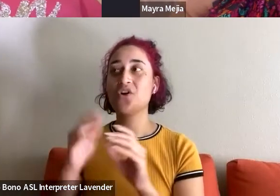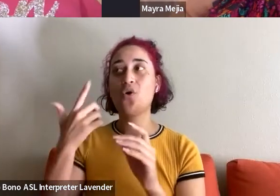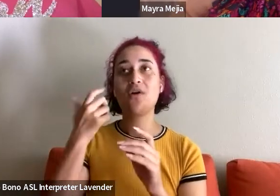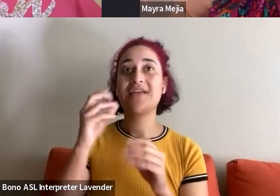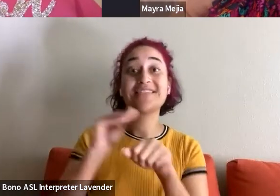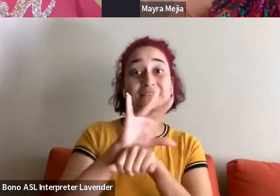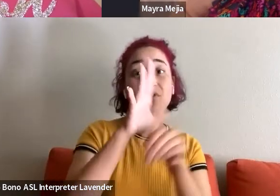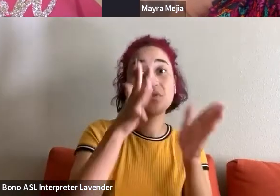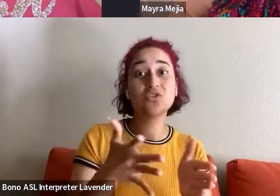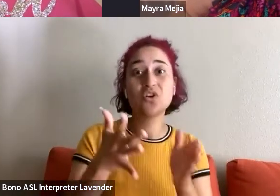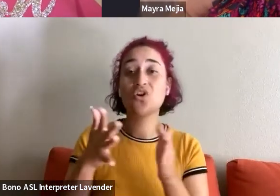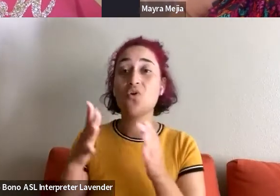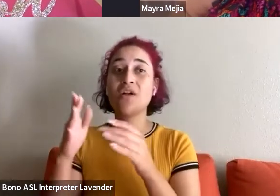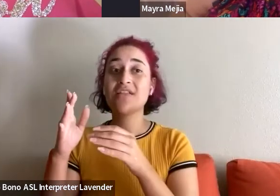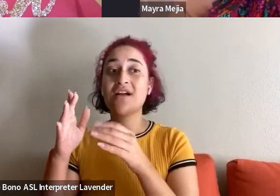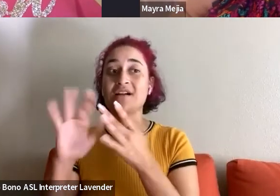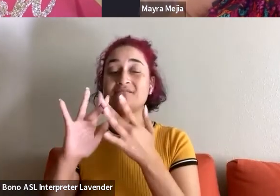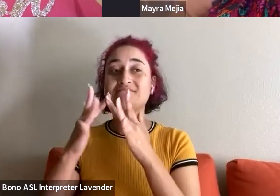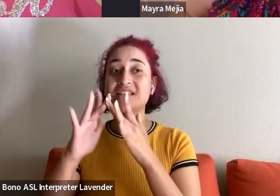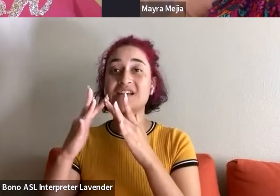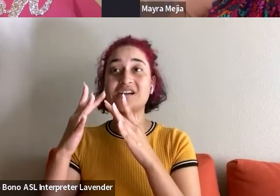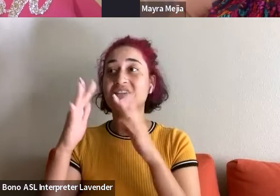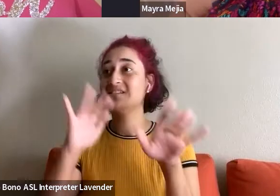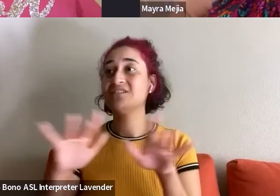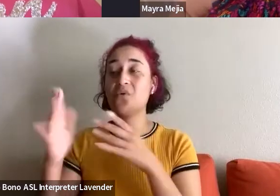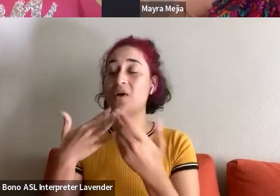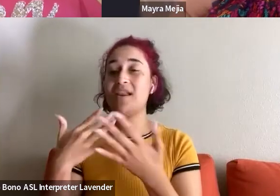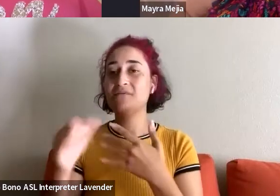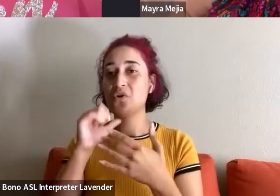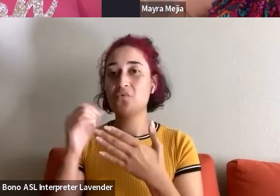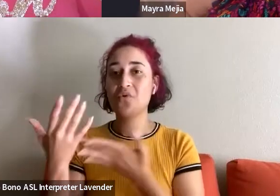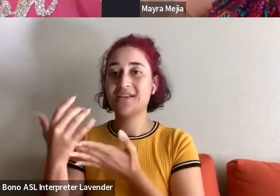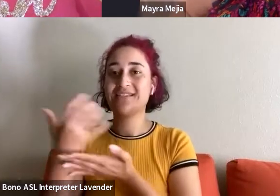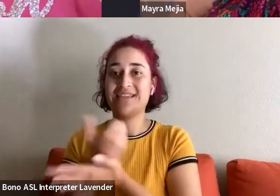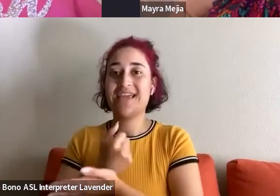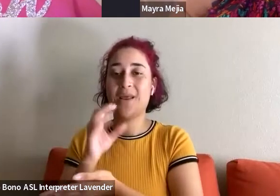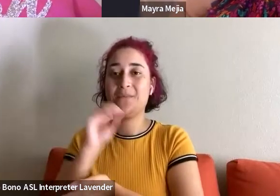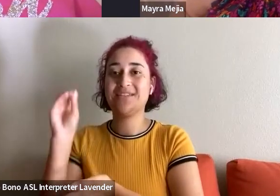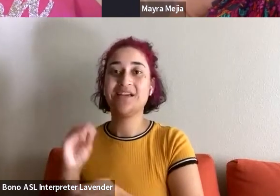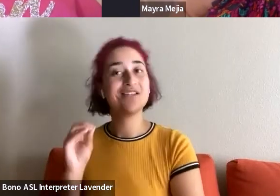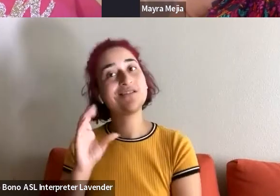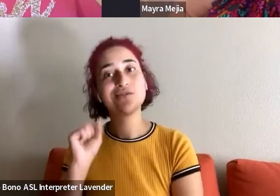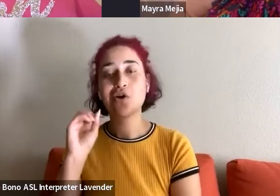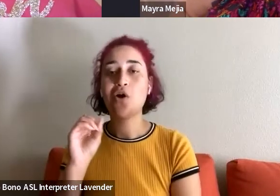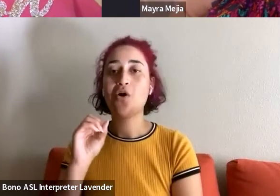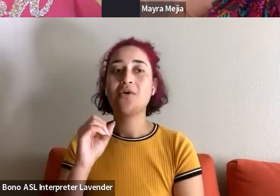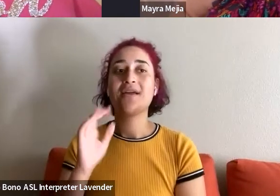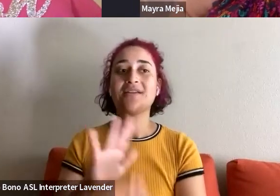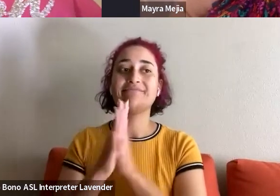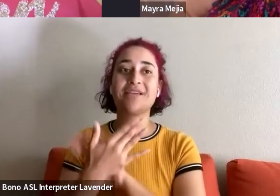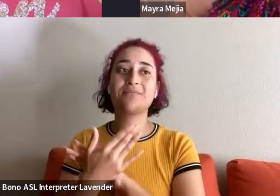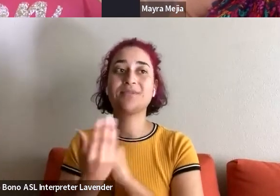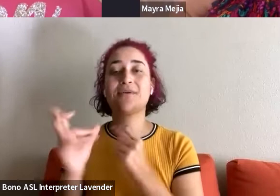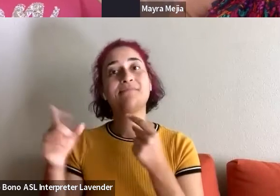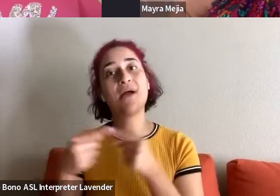get a kickback. Mm-hmm. So it's unfortunate that it has to come down to money, but